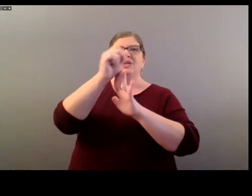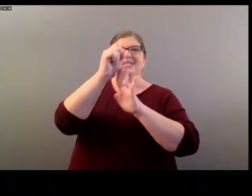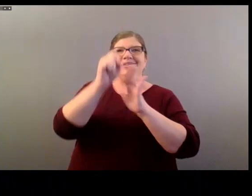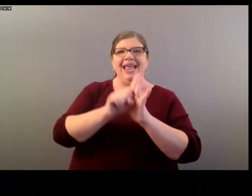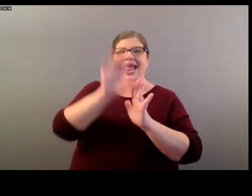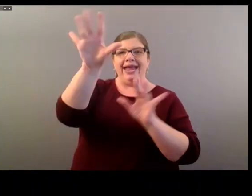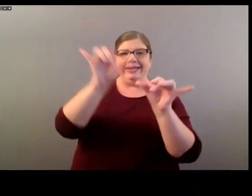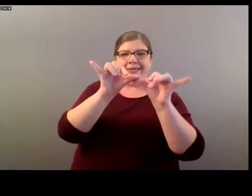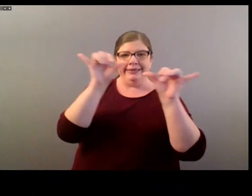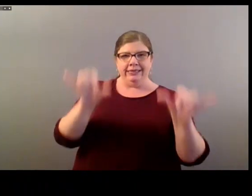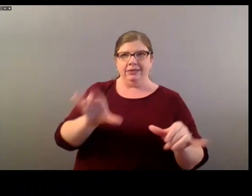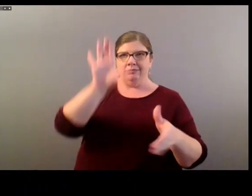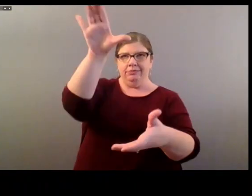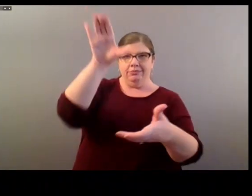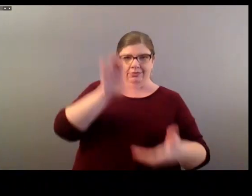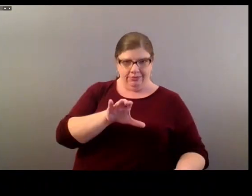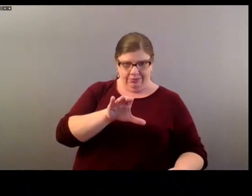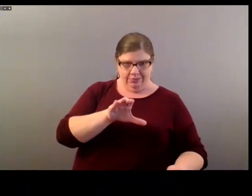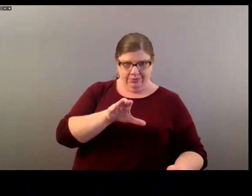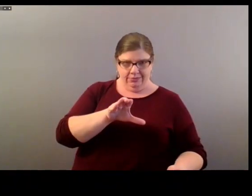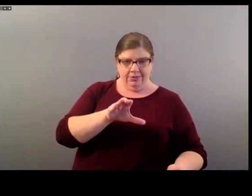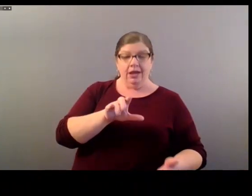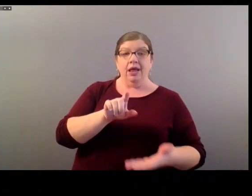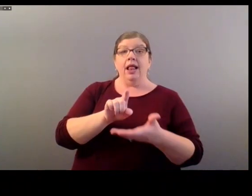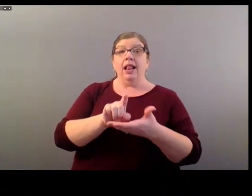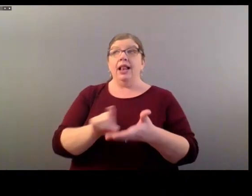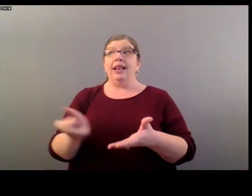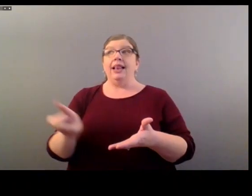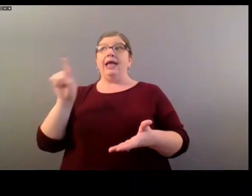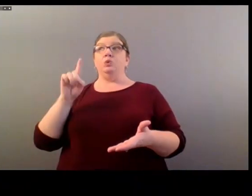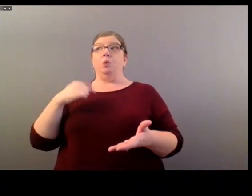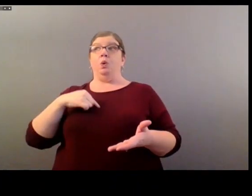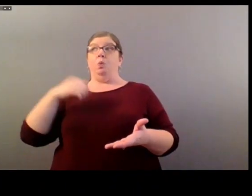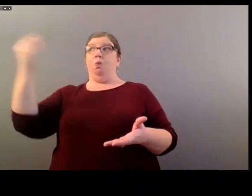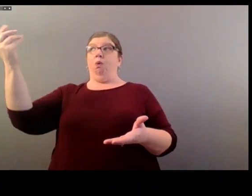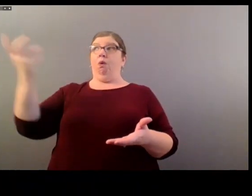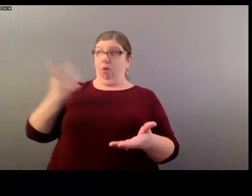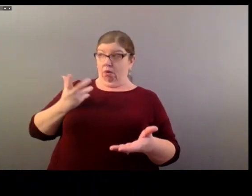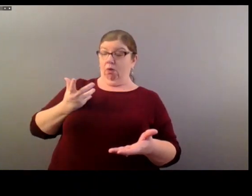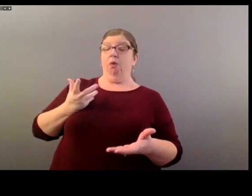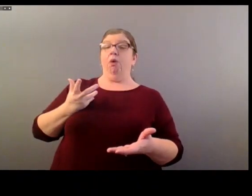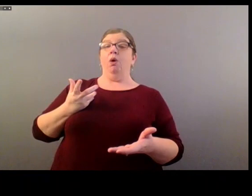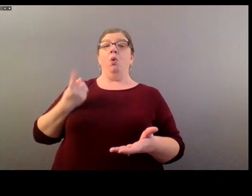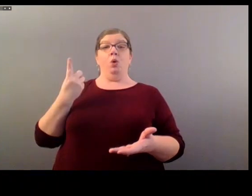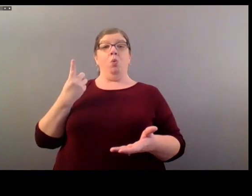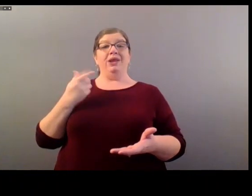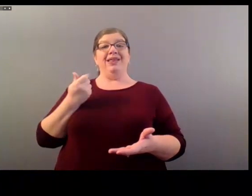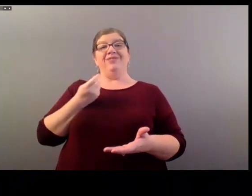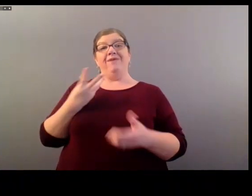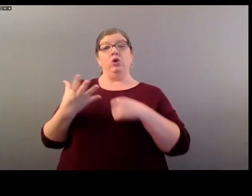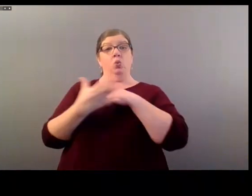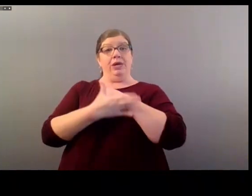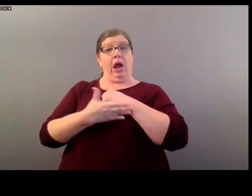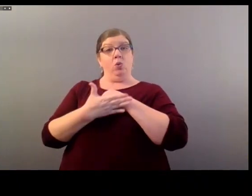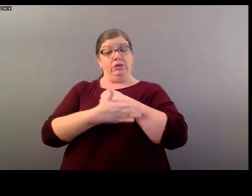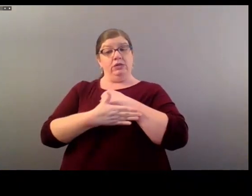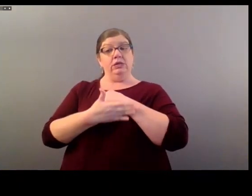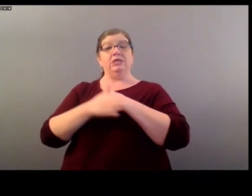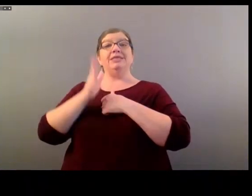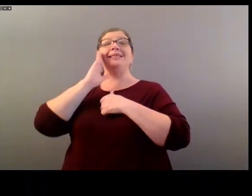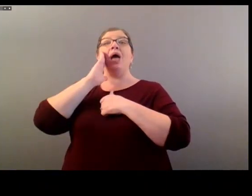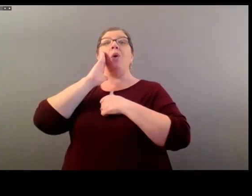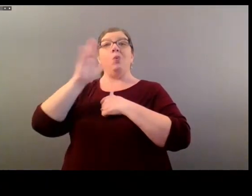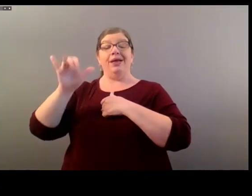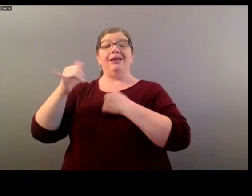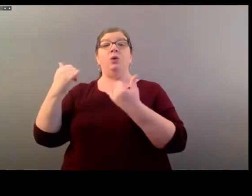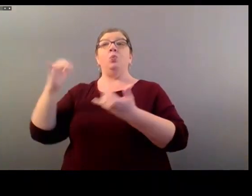allocation. Last week, we were notified that we were one of the few counties that will be receiving